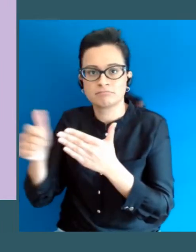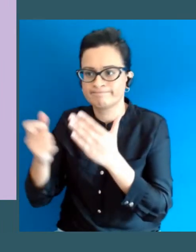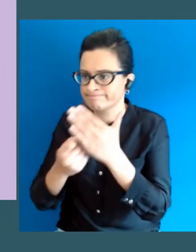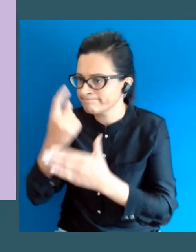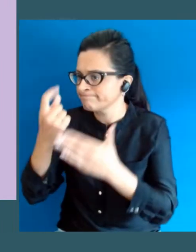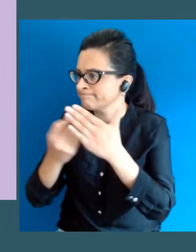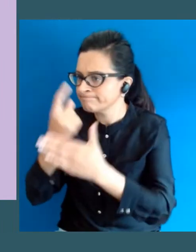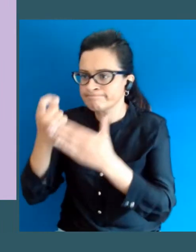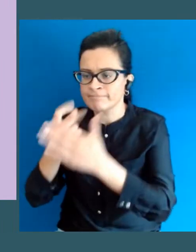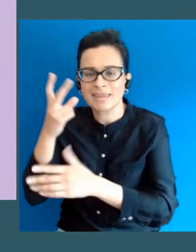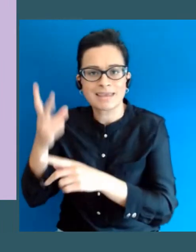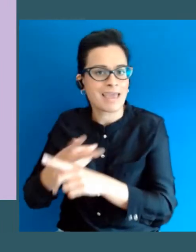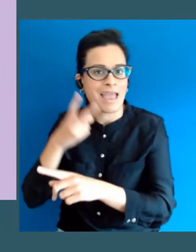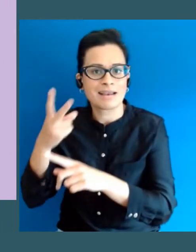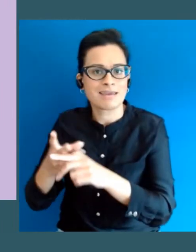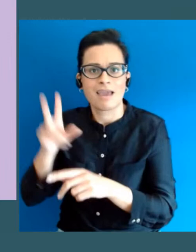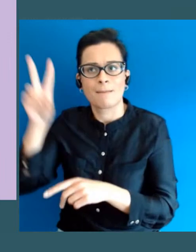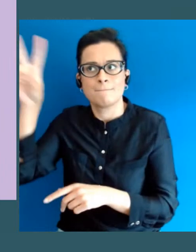for parents.